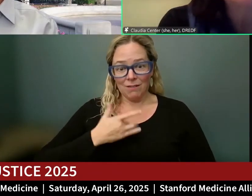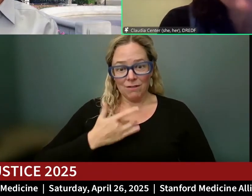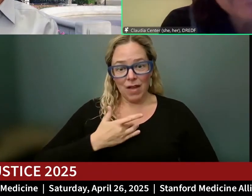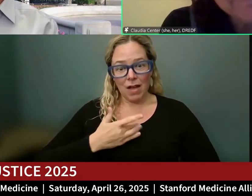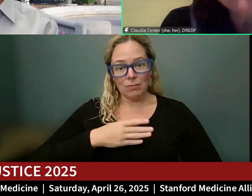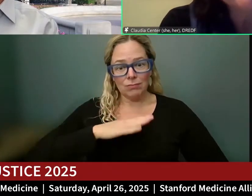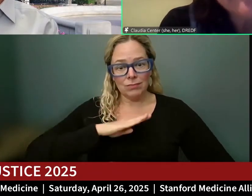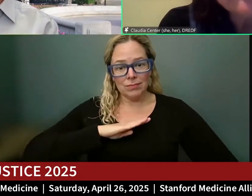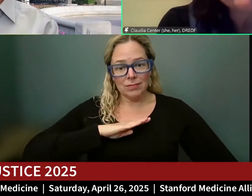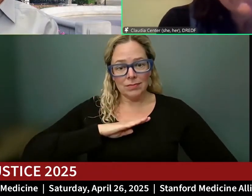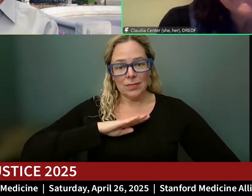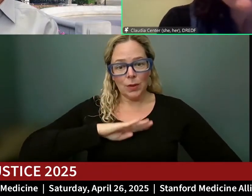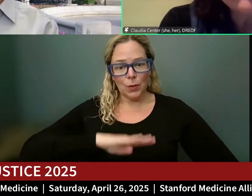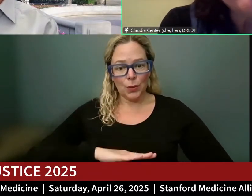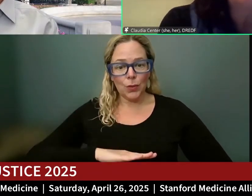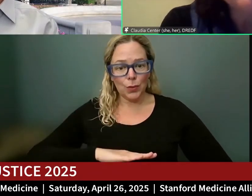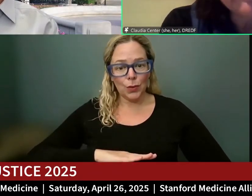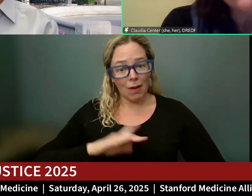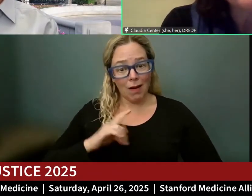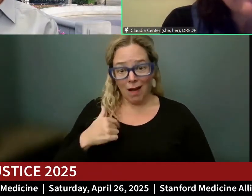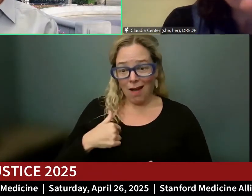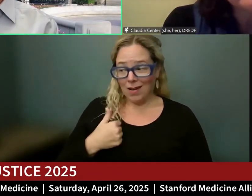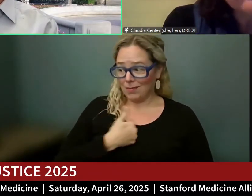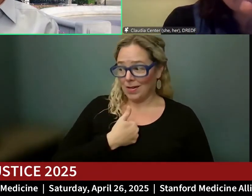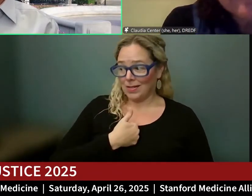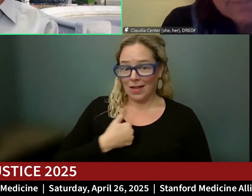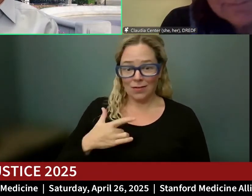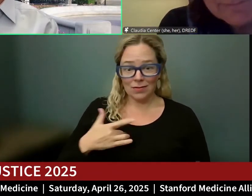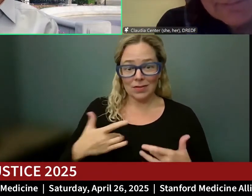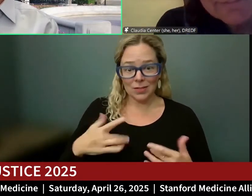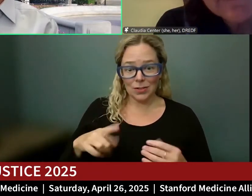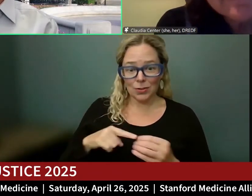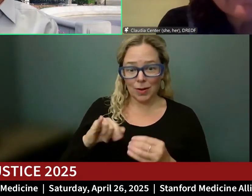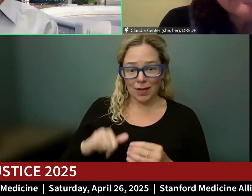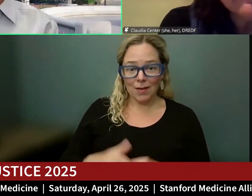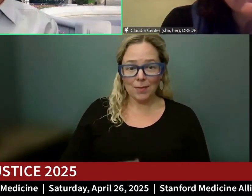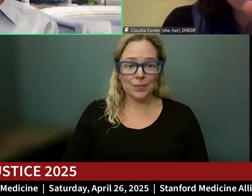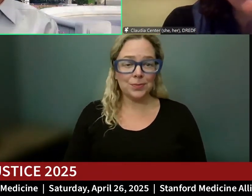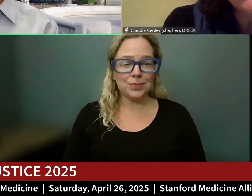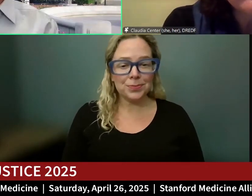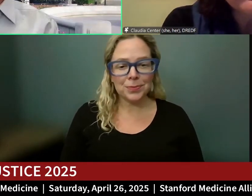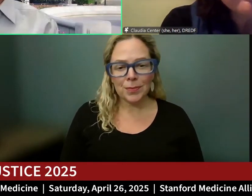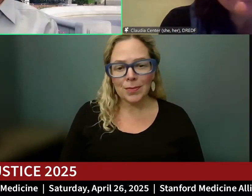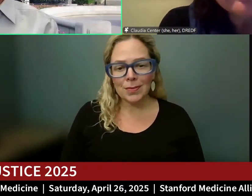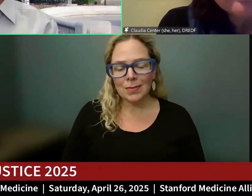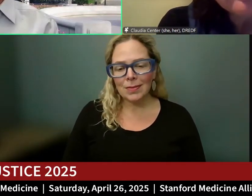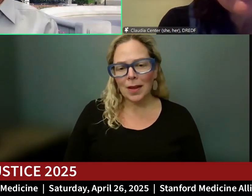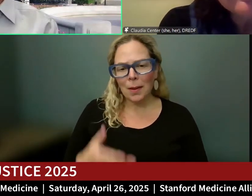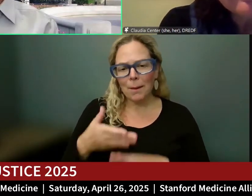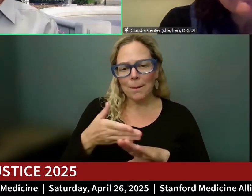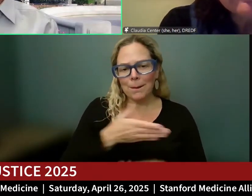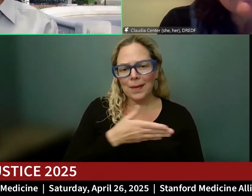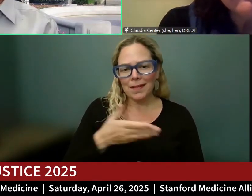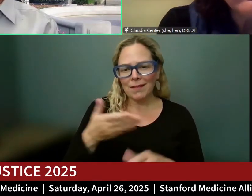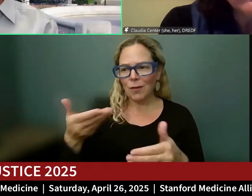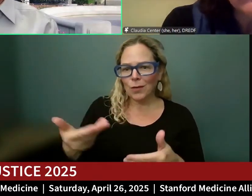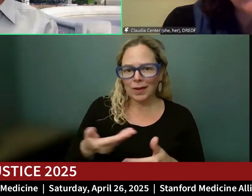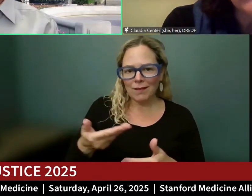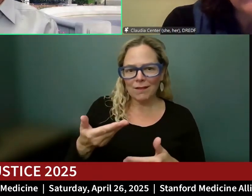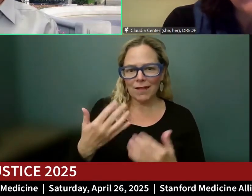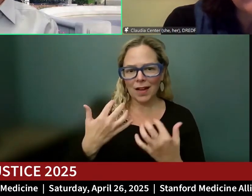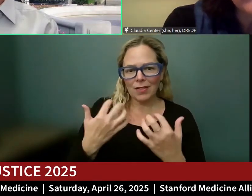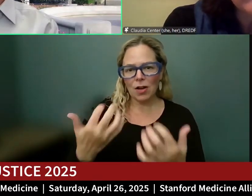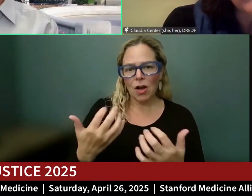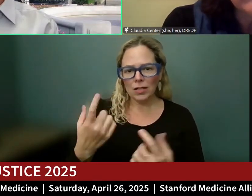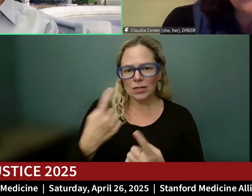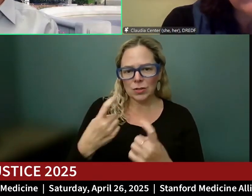that. Um, Yeah. Lastly, before we get to the audience questions, can you also inform us